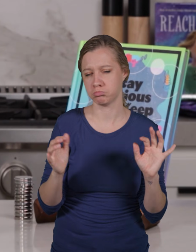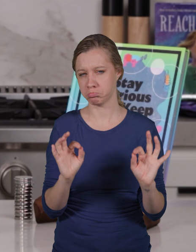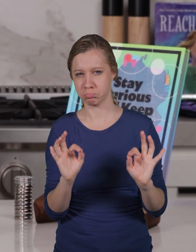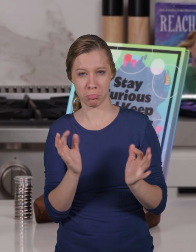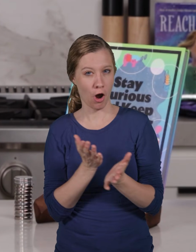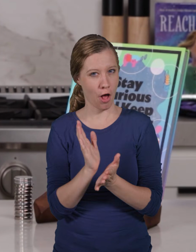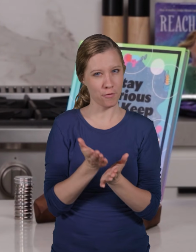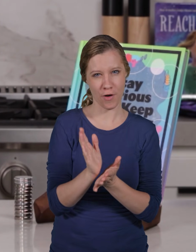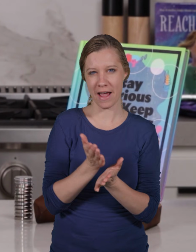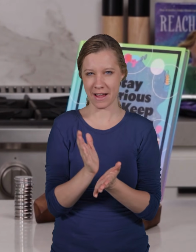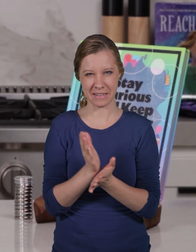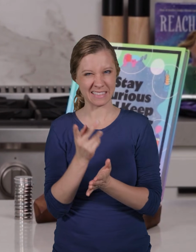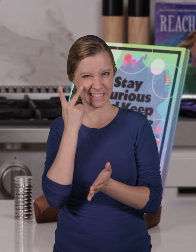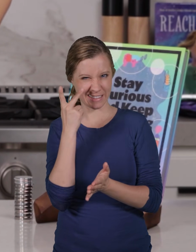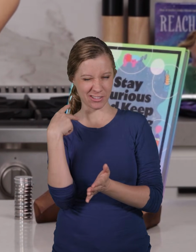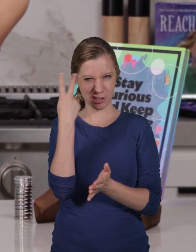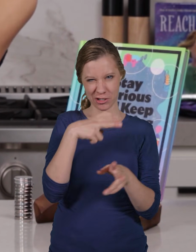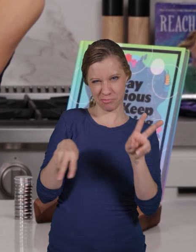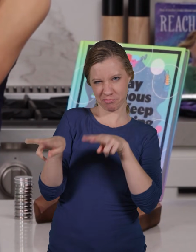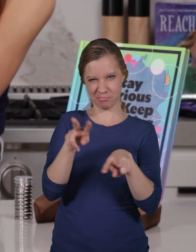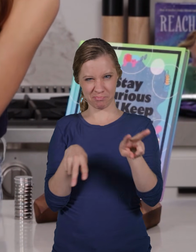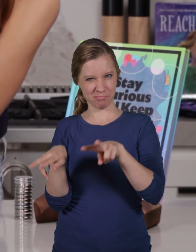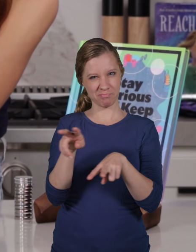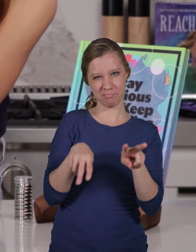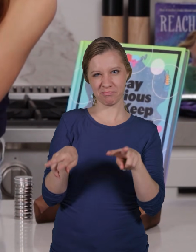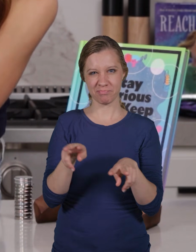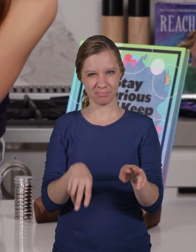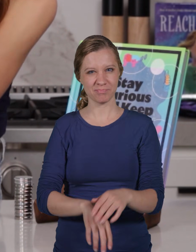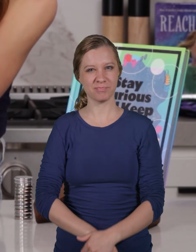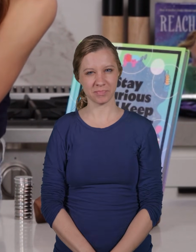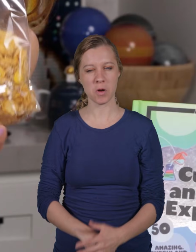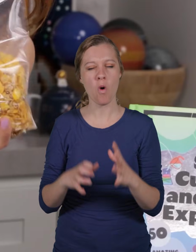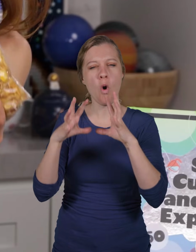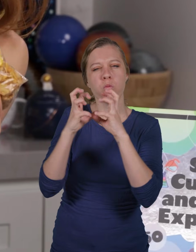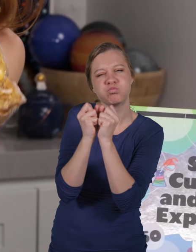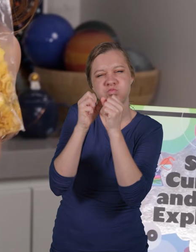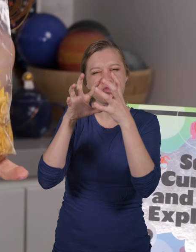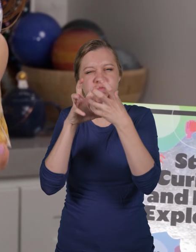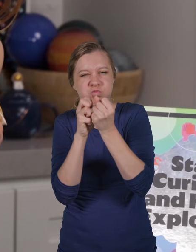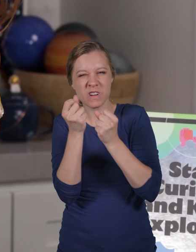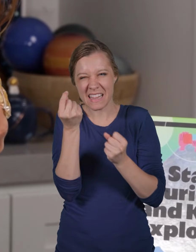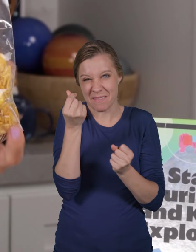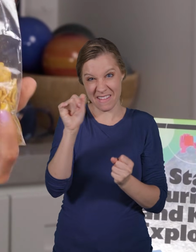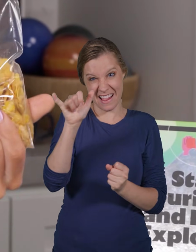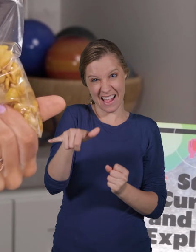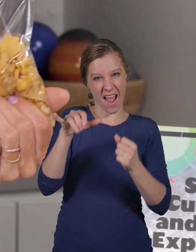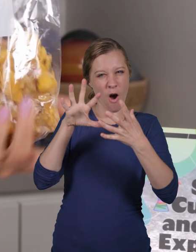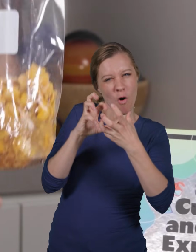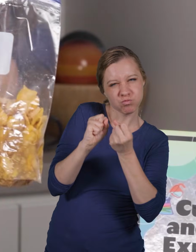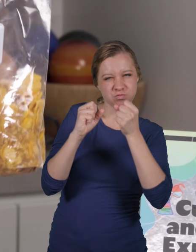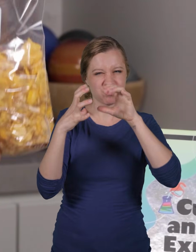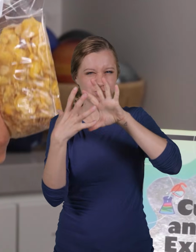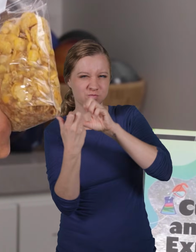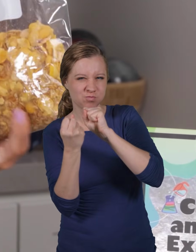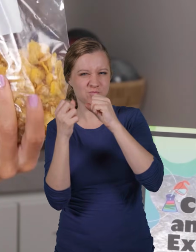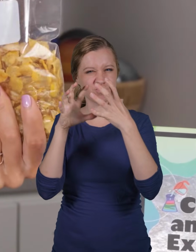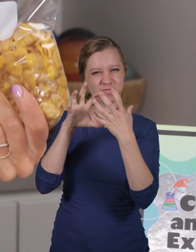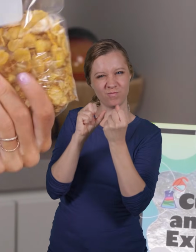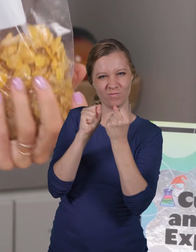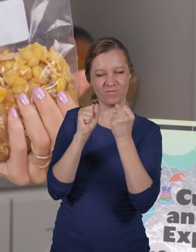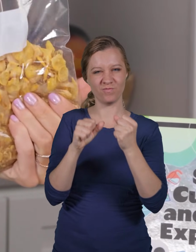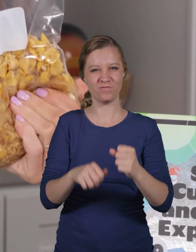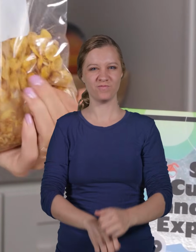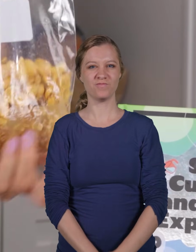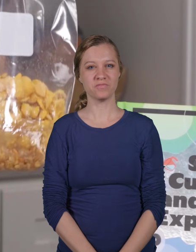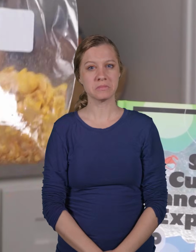1.25. All right, let's see how that looks. We wanna mush it up a little bit,